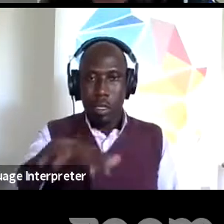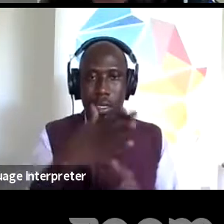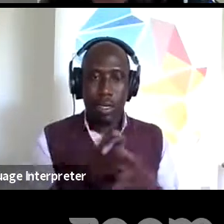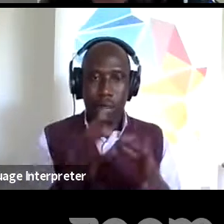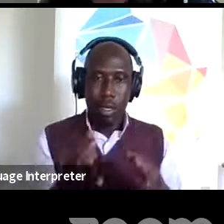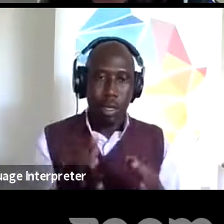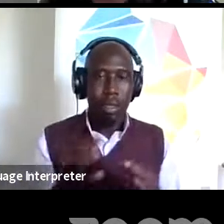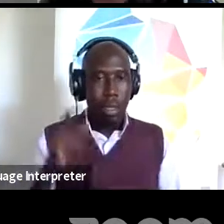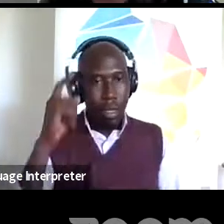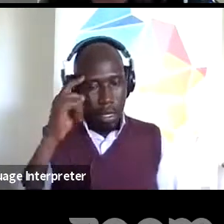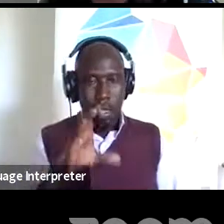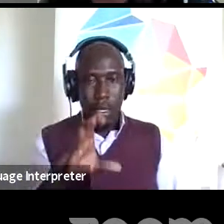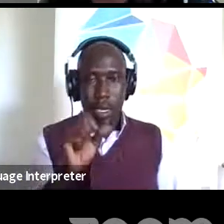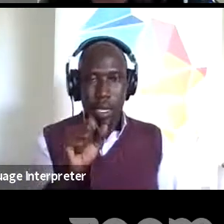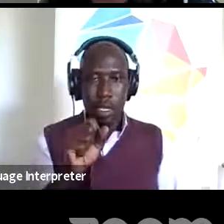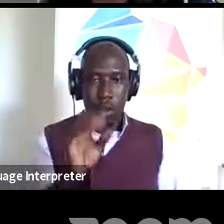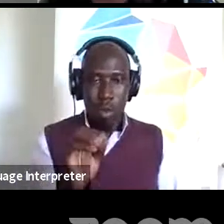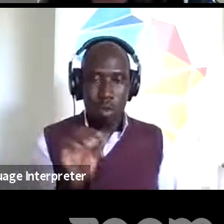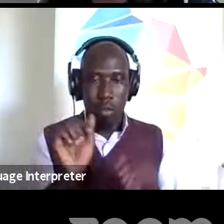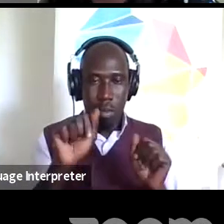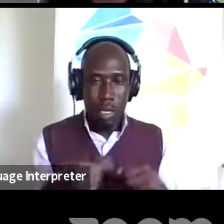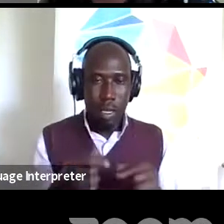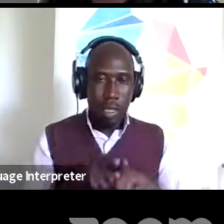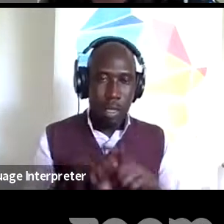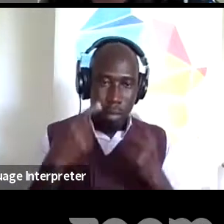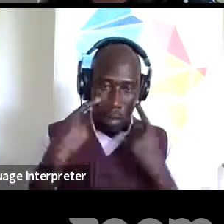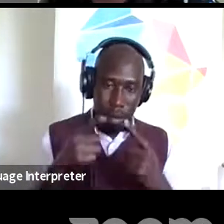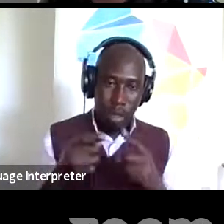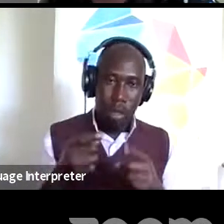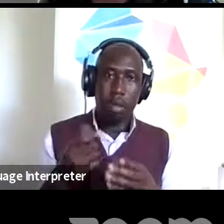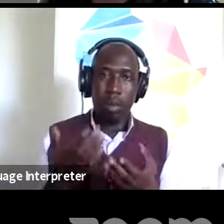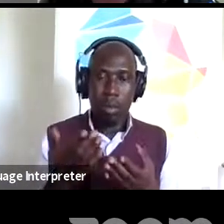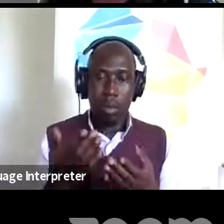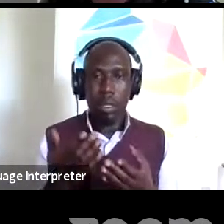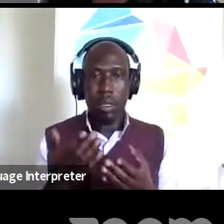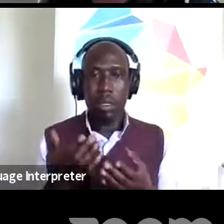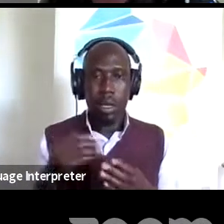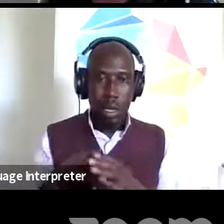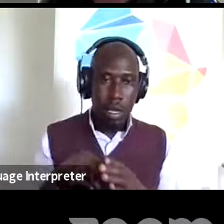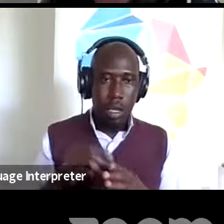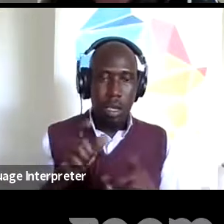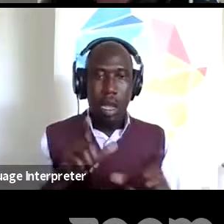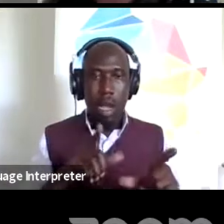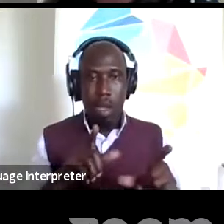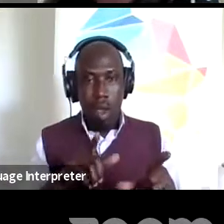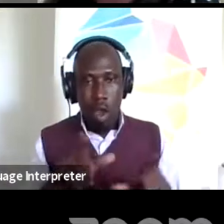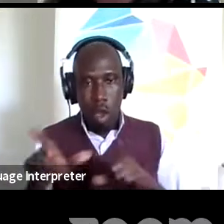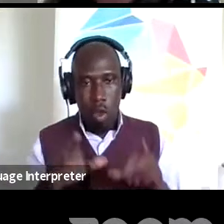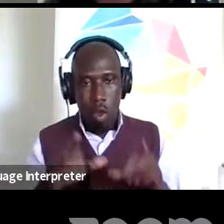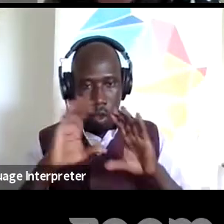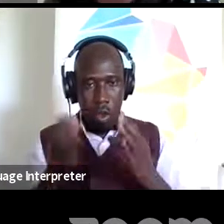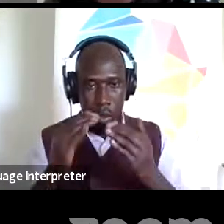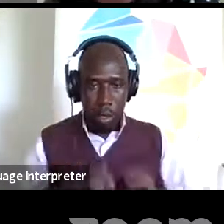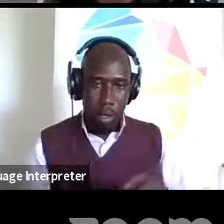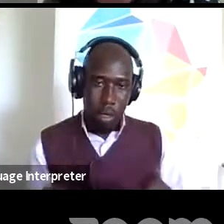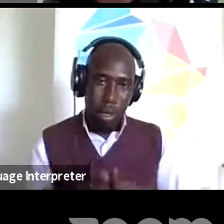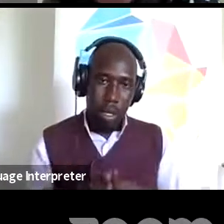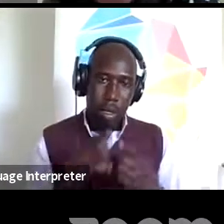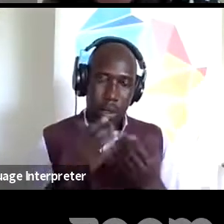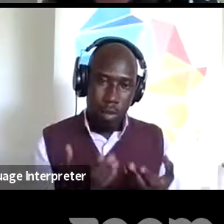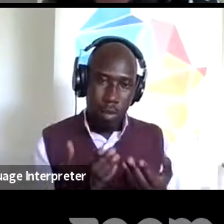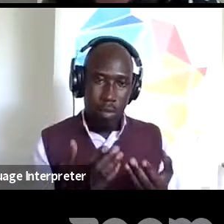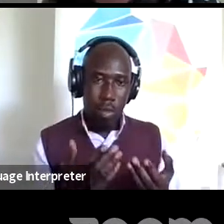think as CSOs we should consider, especially when targeting rural communities. But of course also that for persons living